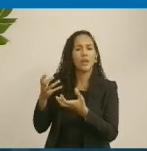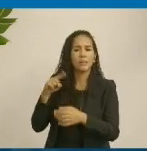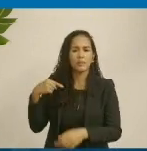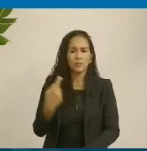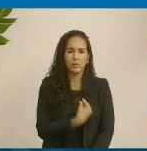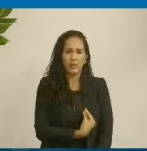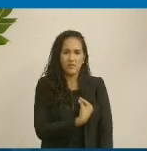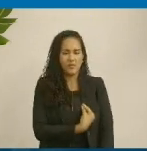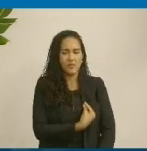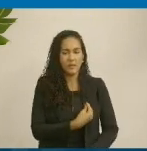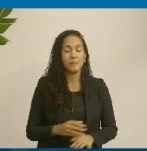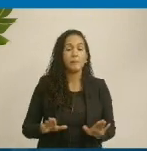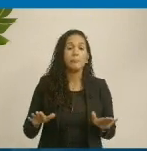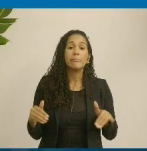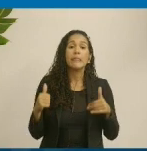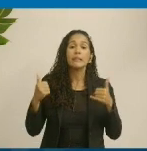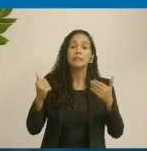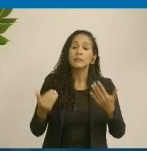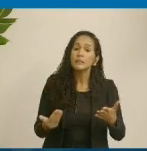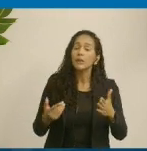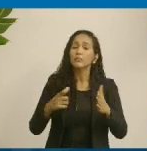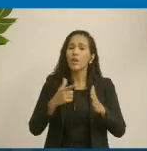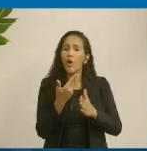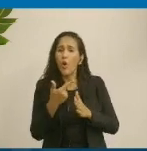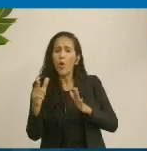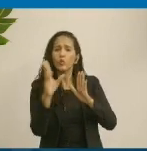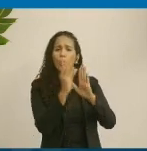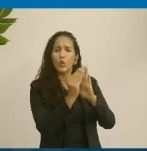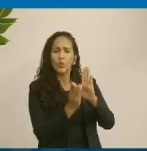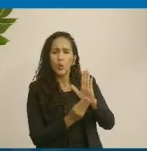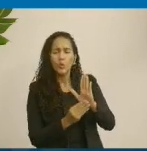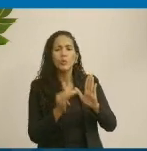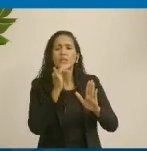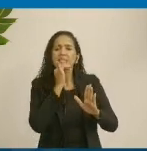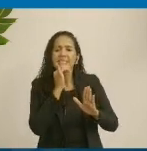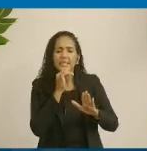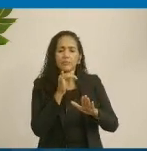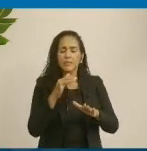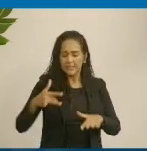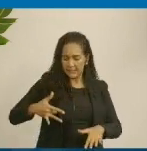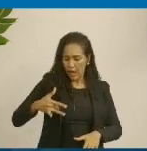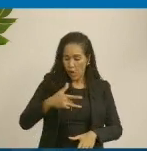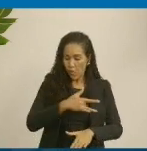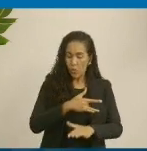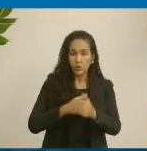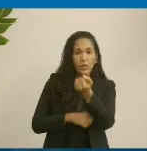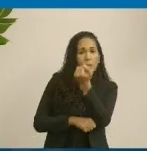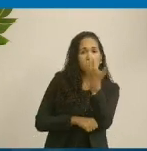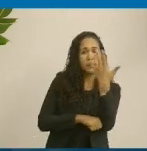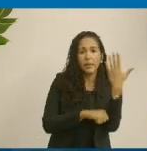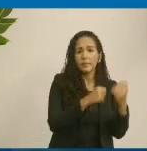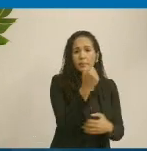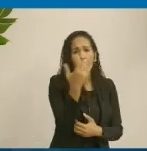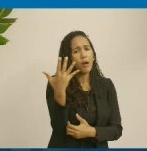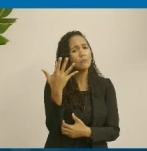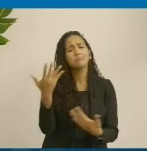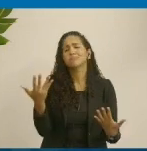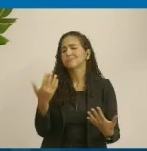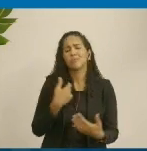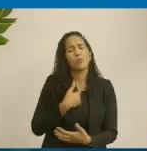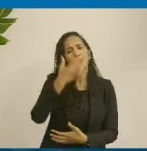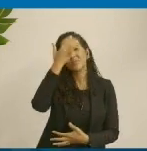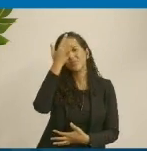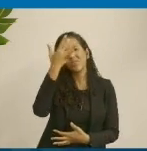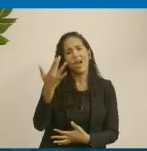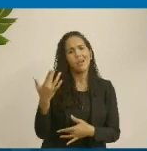other components like environmental health, etc., becomes a very easy thing to do. So the way in which the